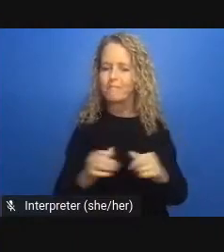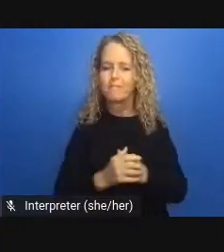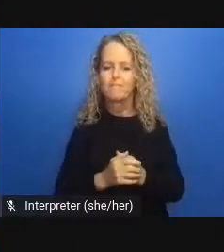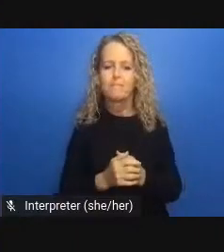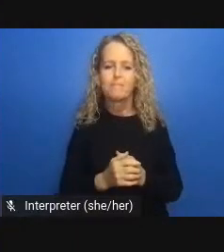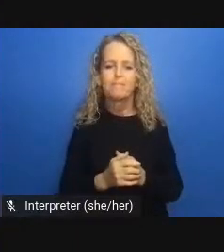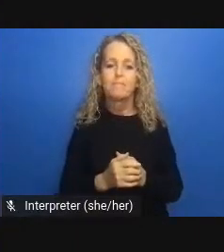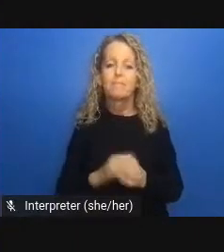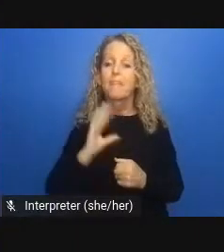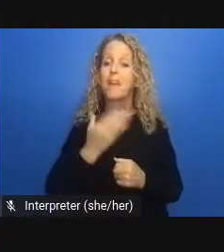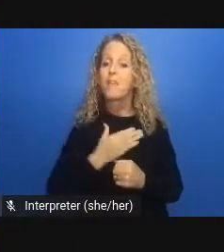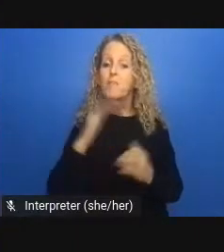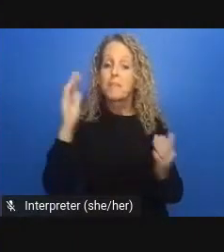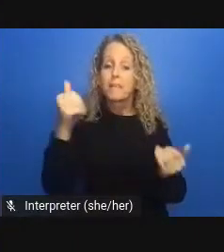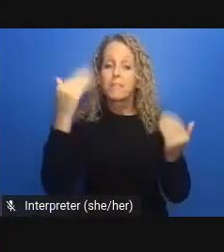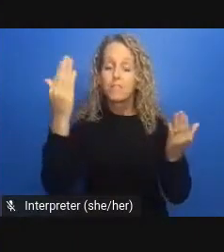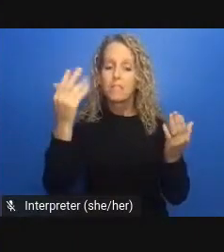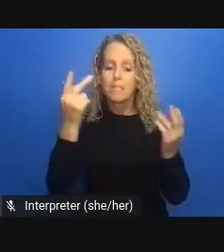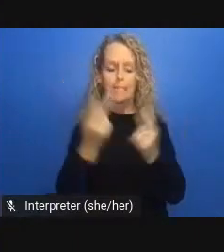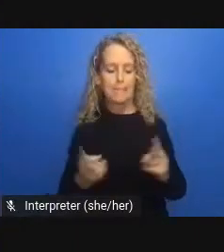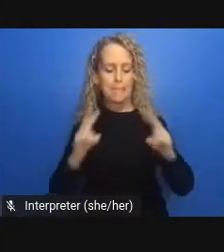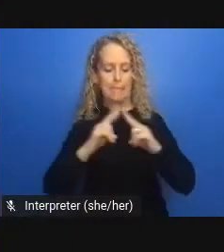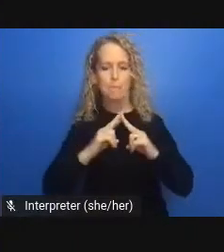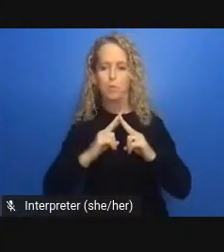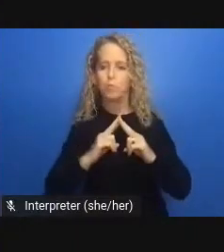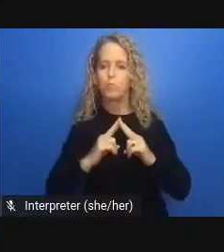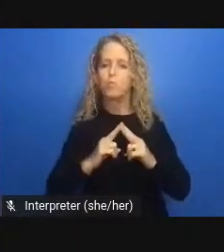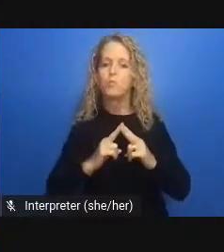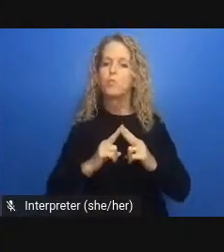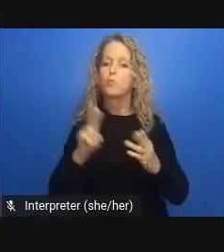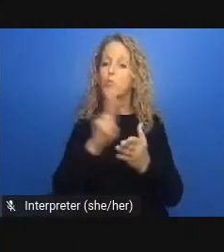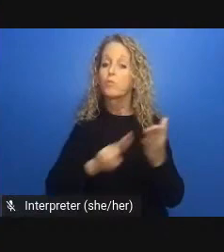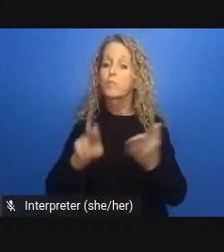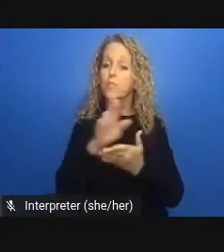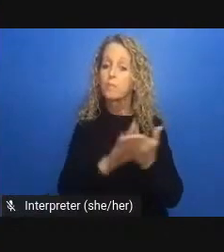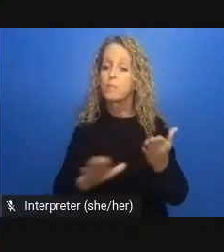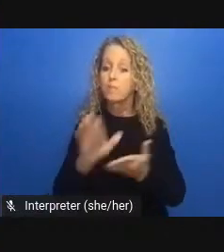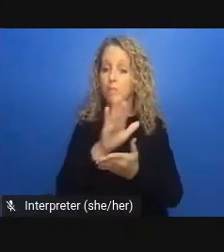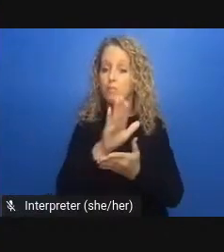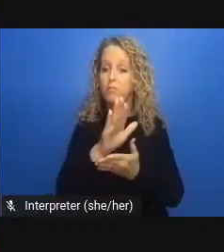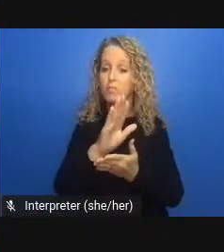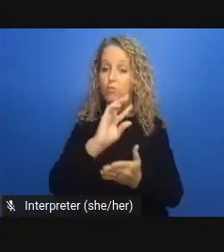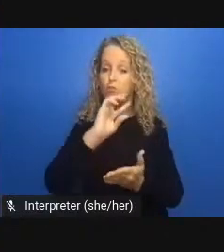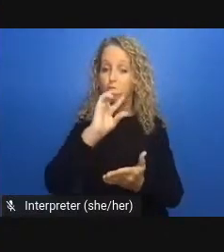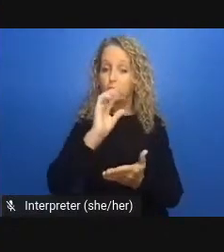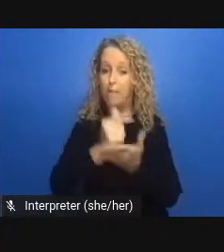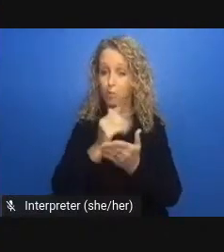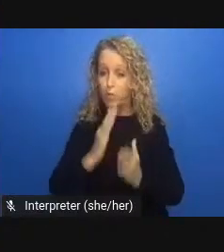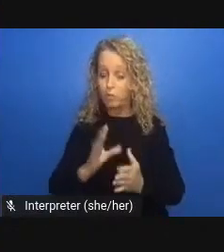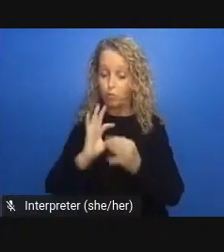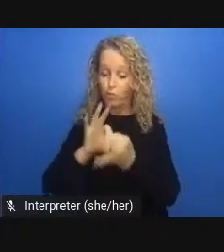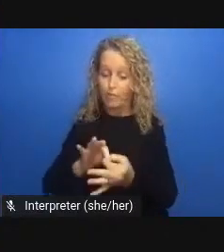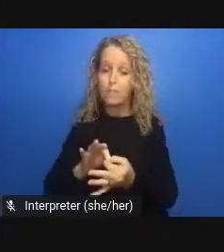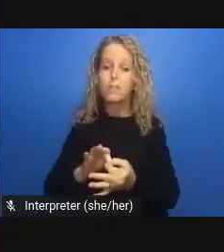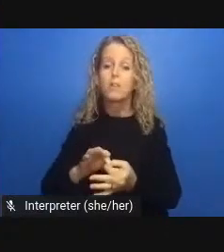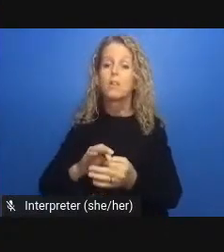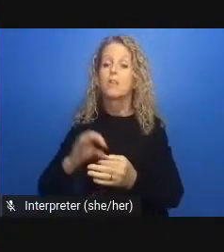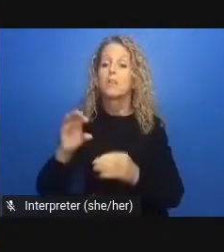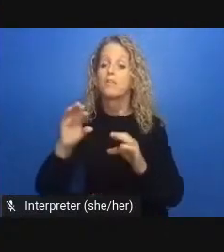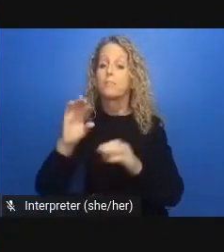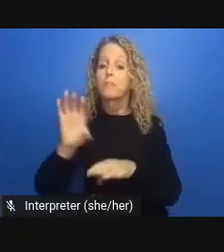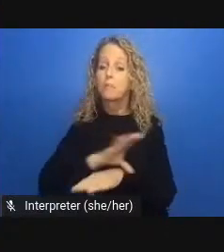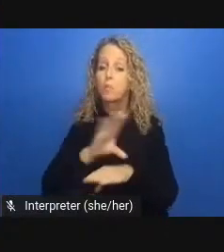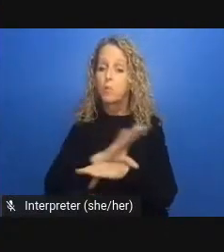is to double the number of university and Nova Scotia Community College graduates in computer programming, computer science,